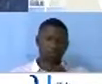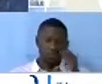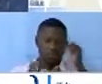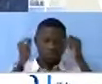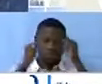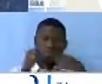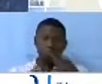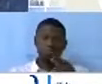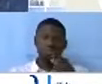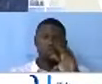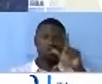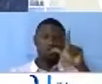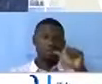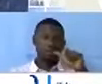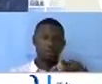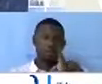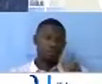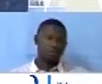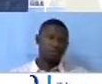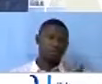Moussa Jame.